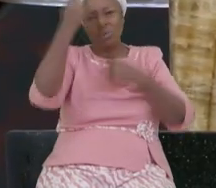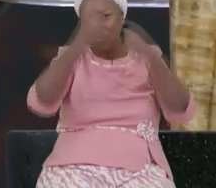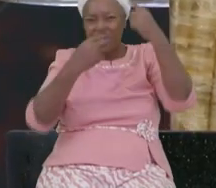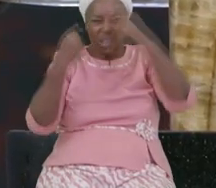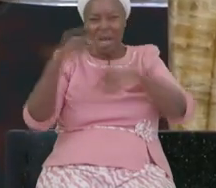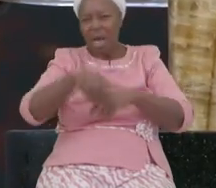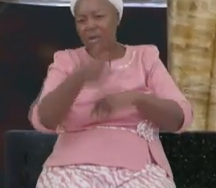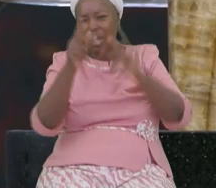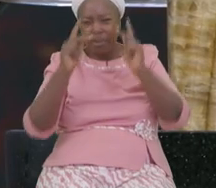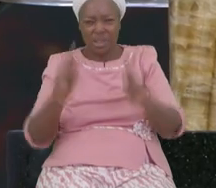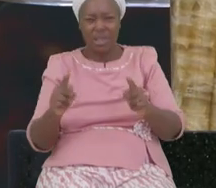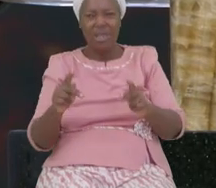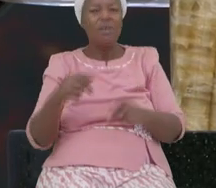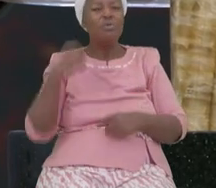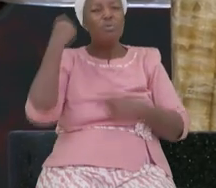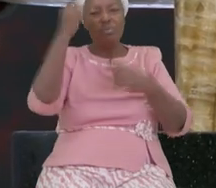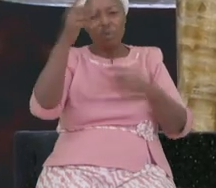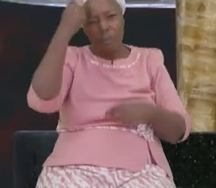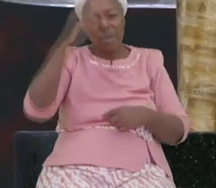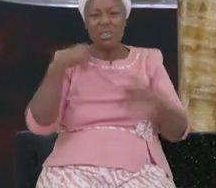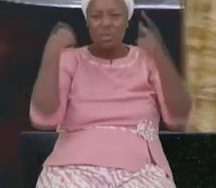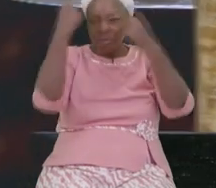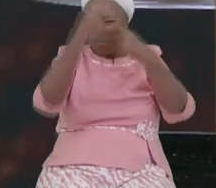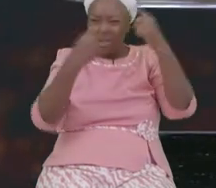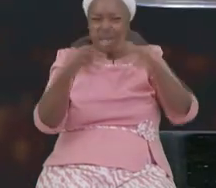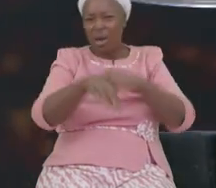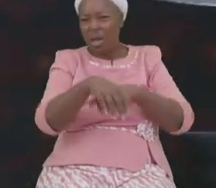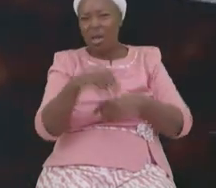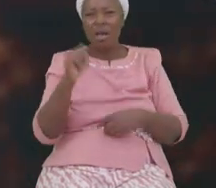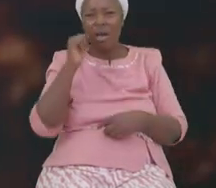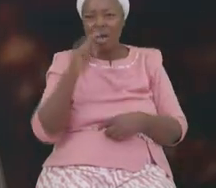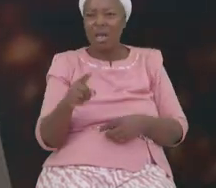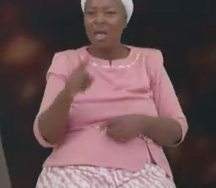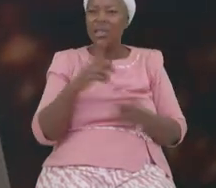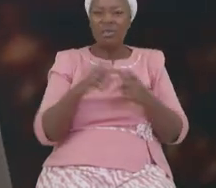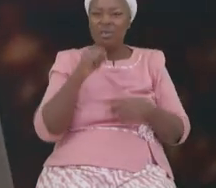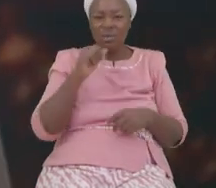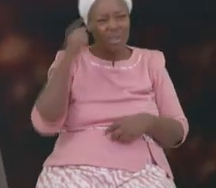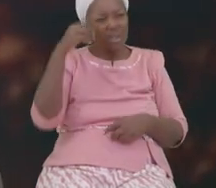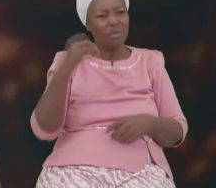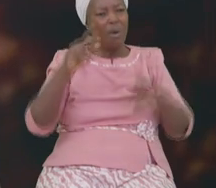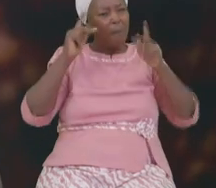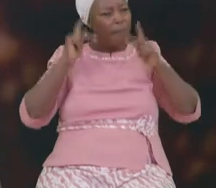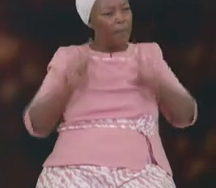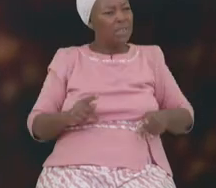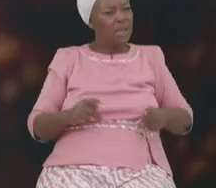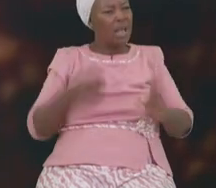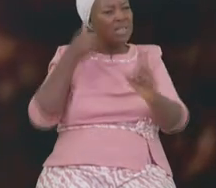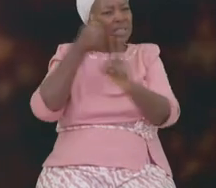mind is considerate of her. You're not thinking of personal